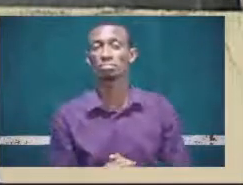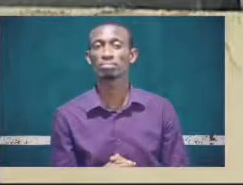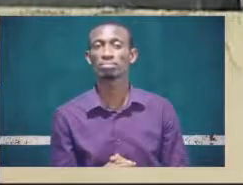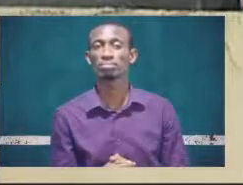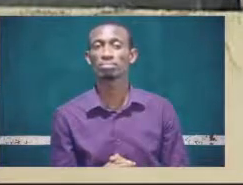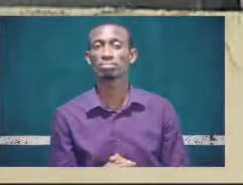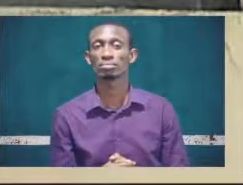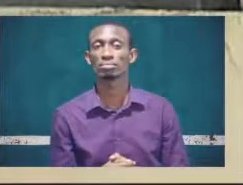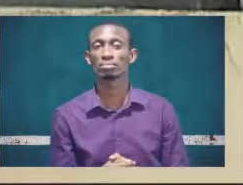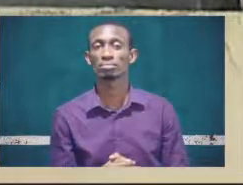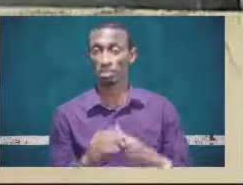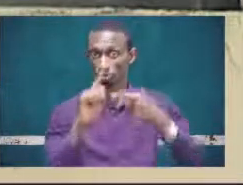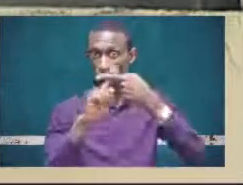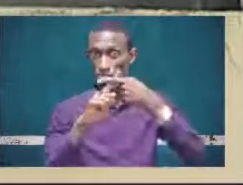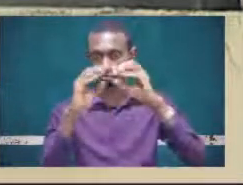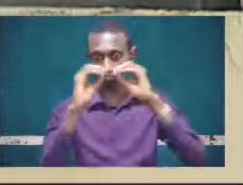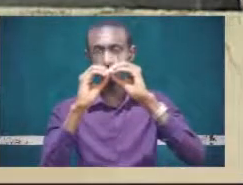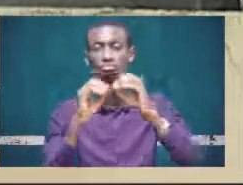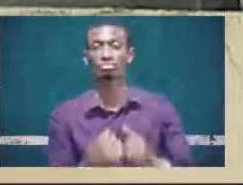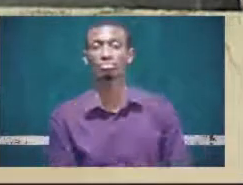and positive infinity.